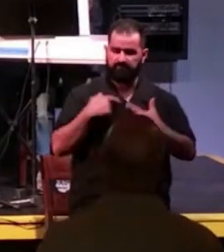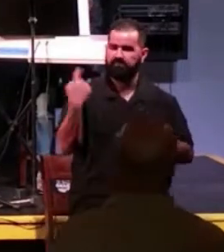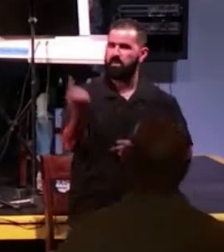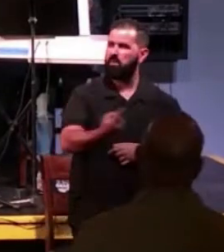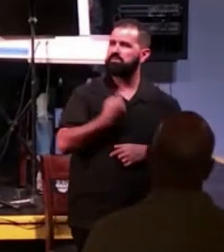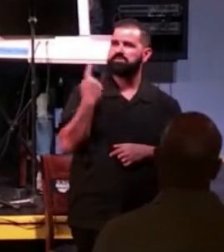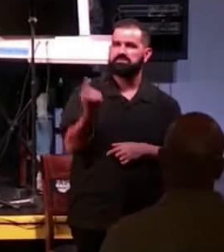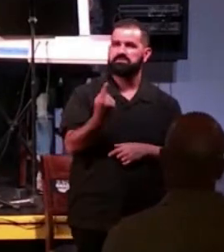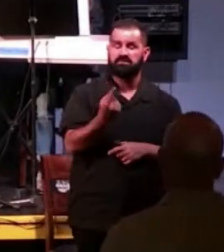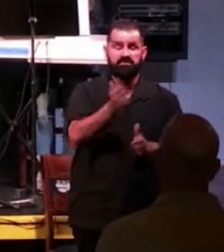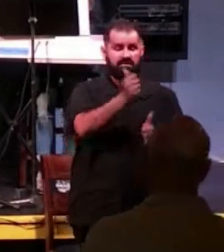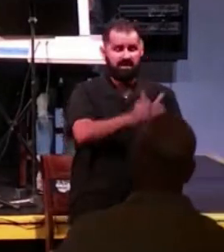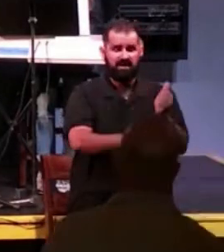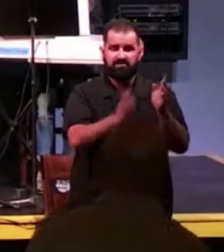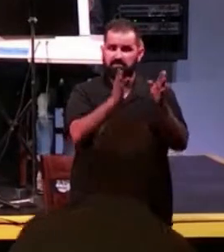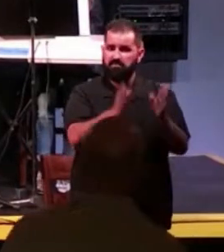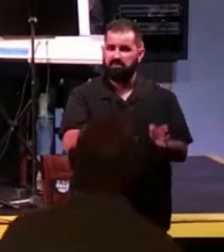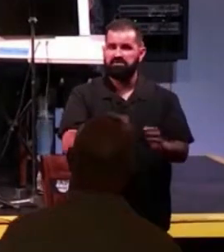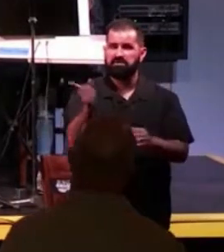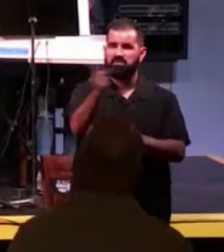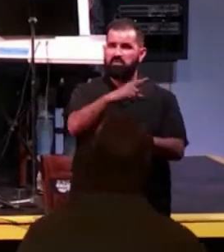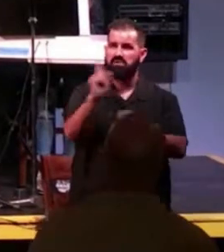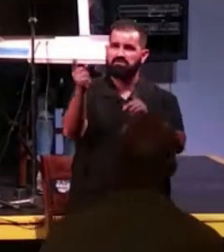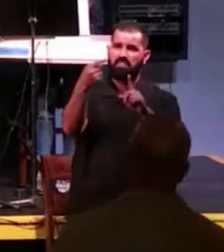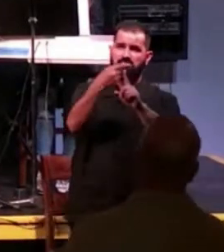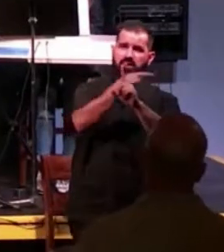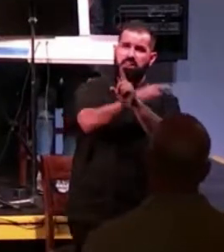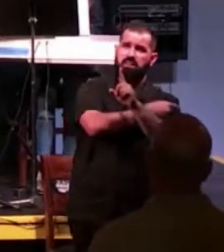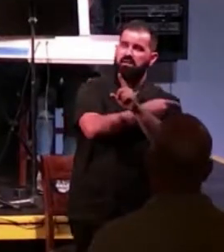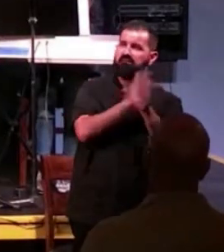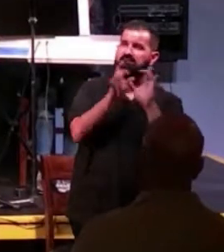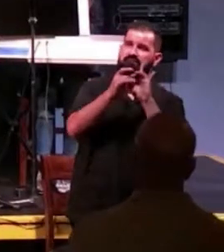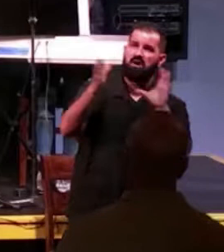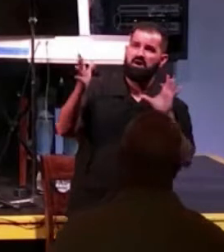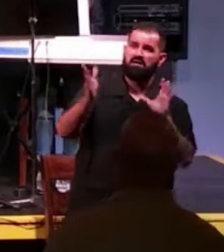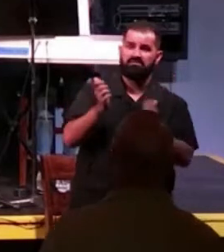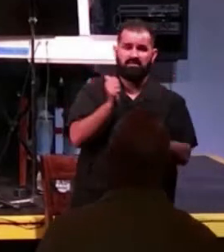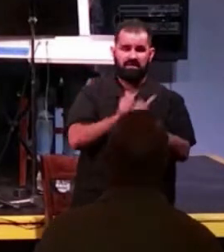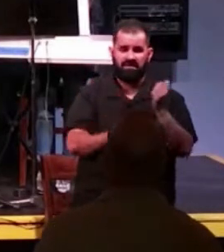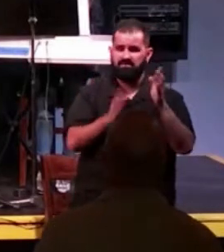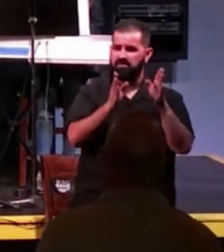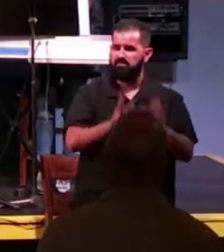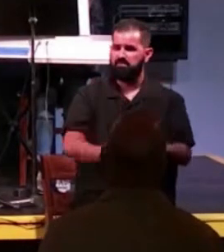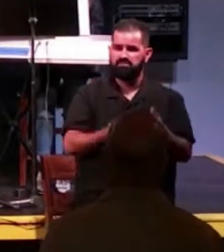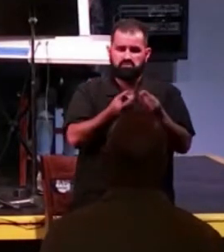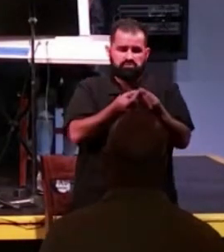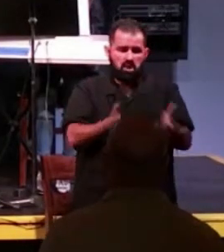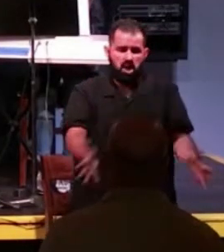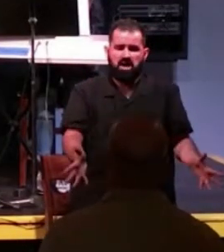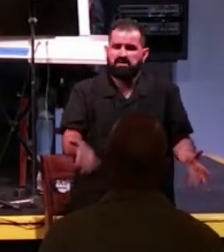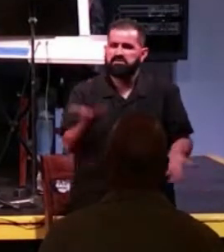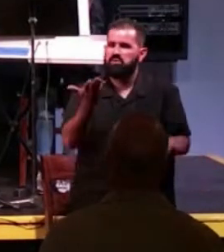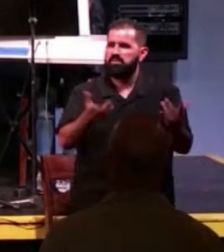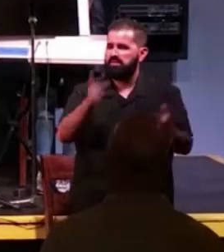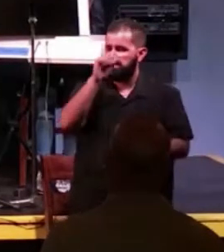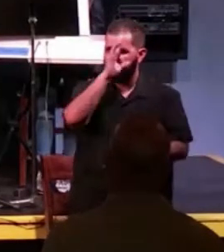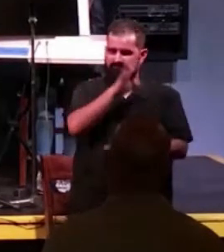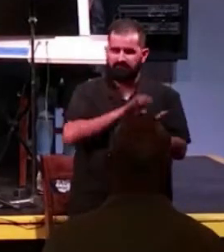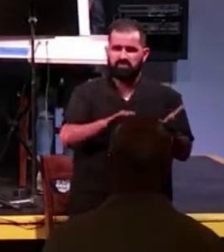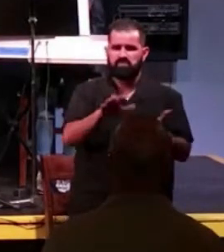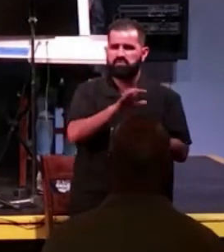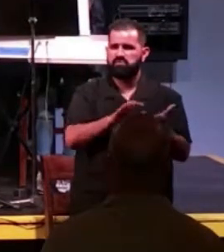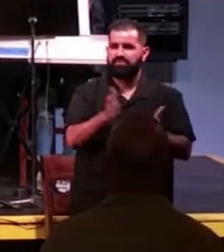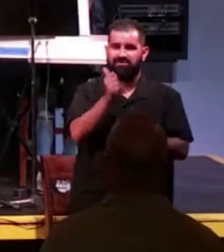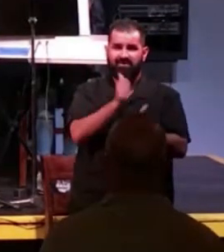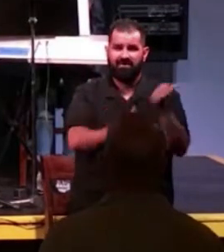So, Father, for every person who is far from you, for every person who is lost and confused right now,